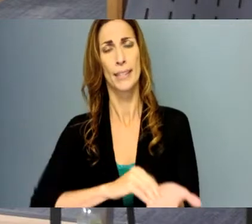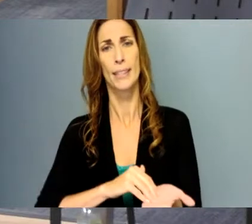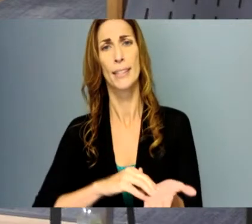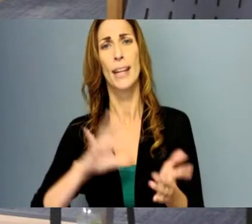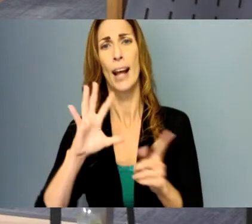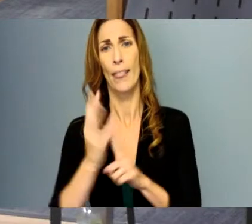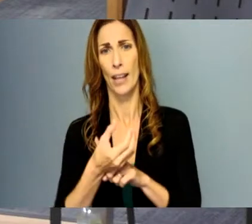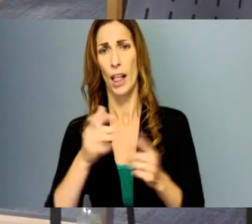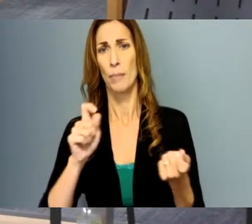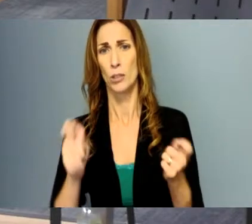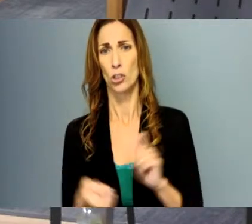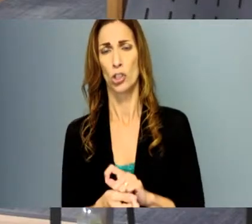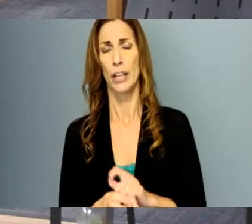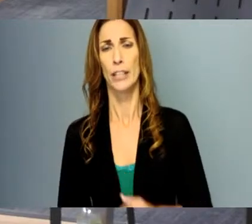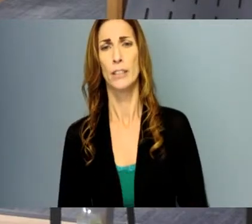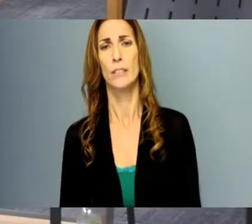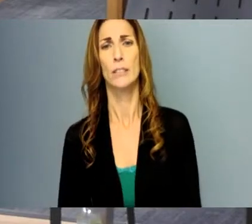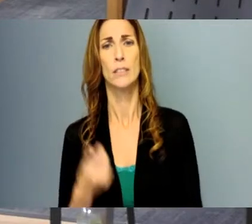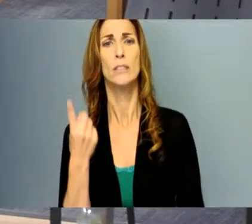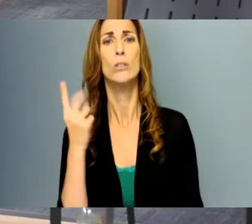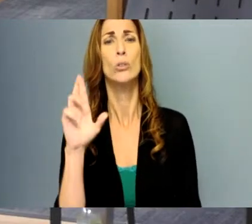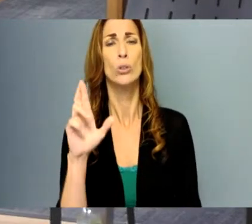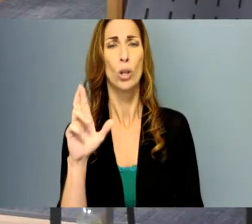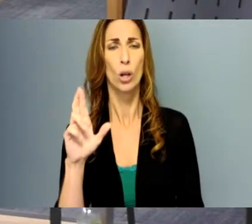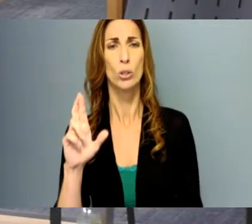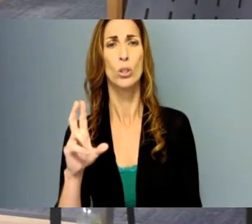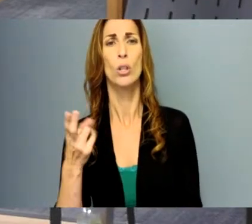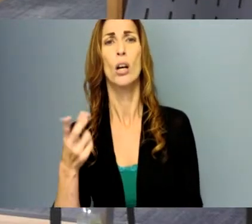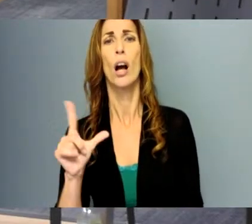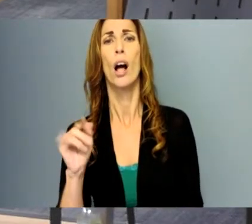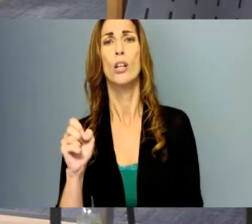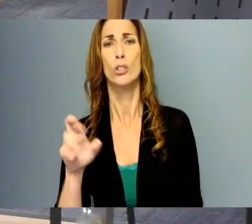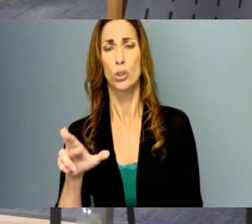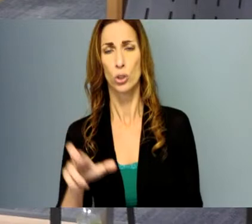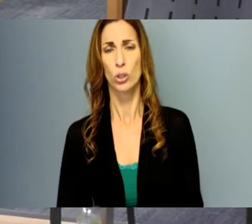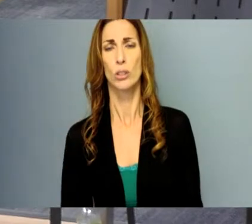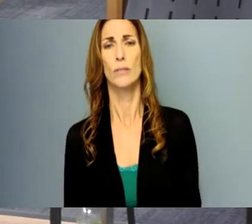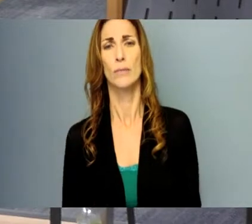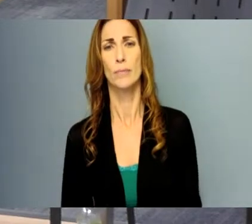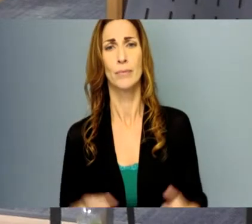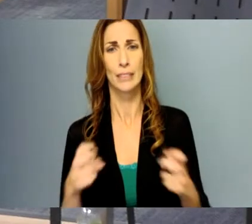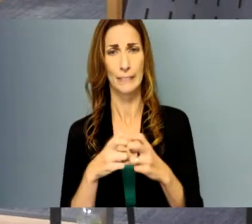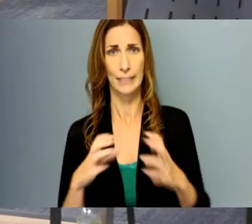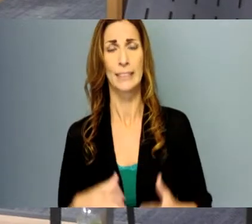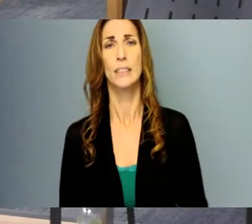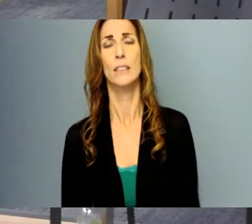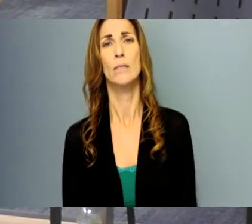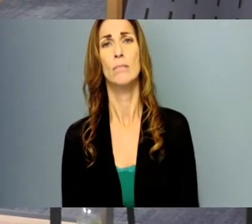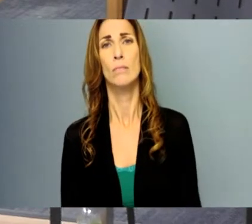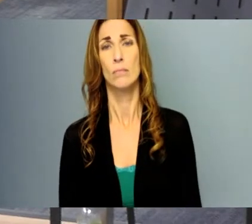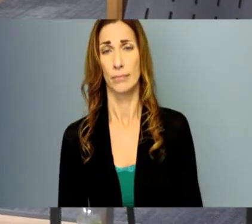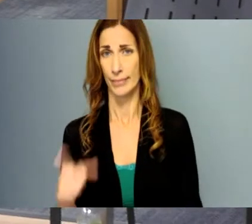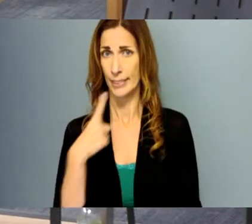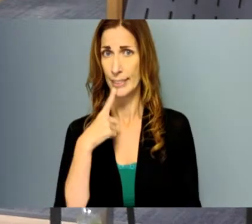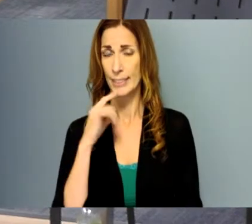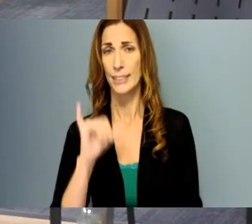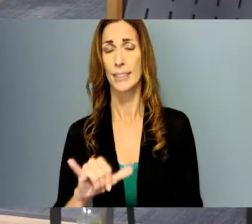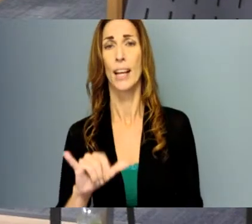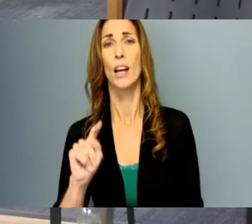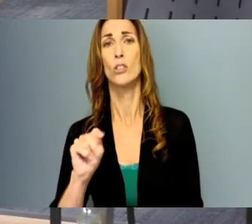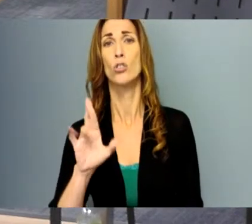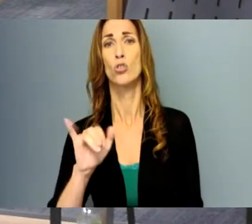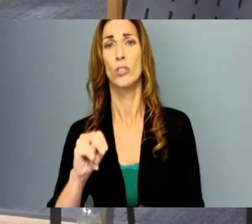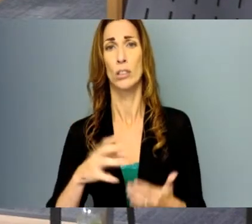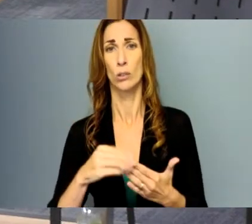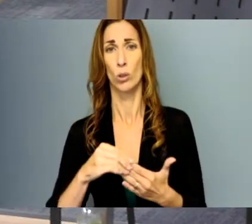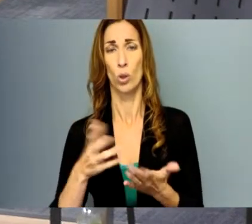change, Dr. John Glusser, physicist, says there's $1 trillion